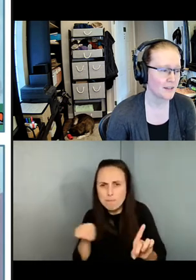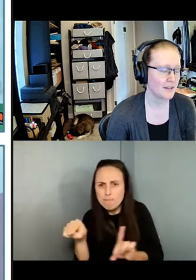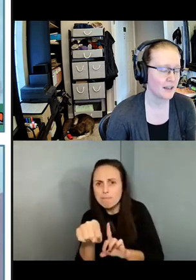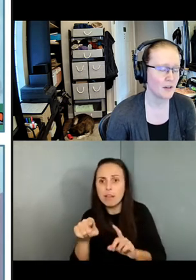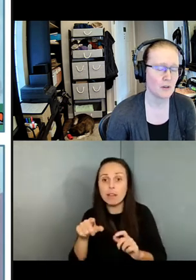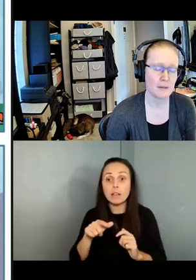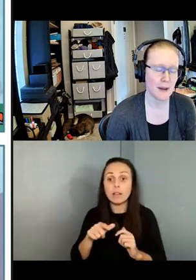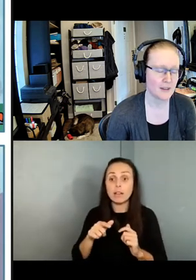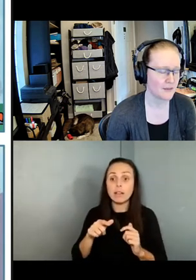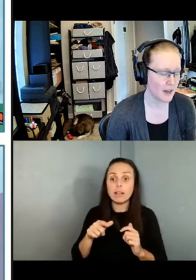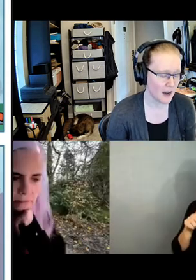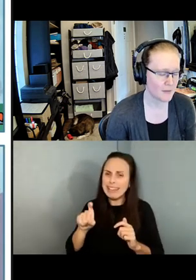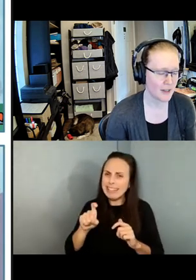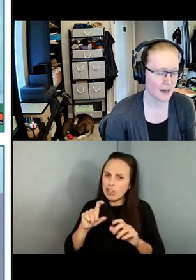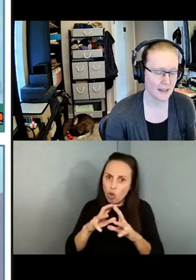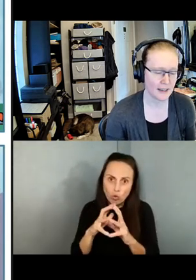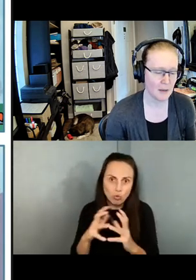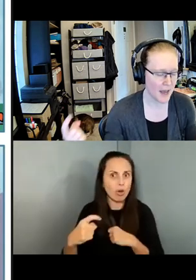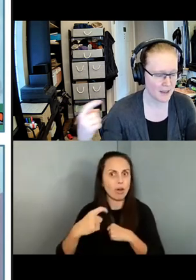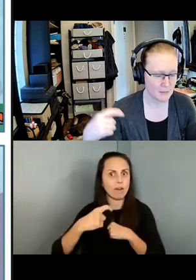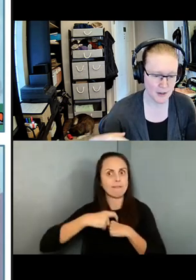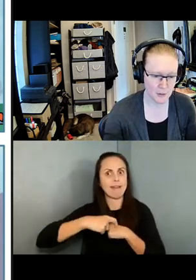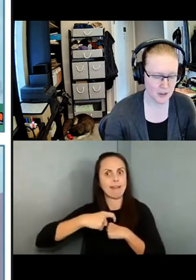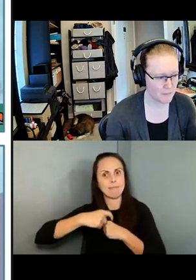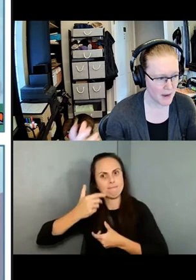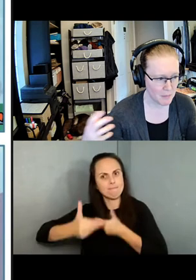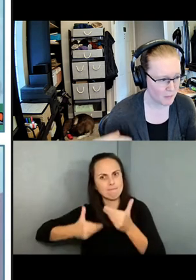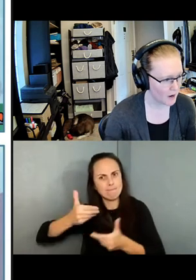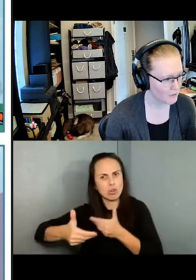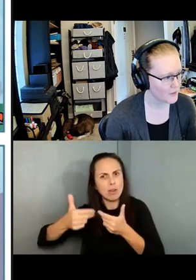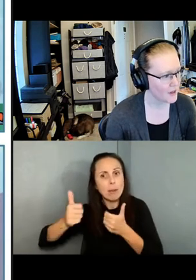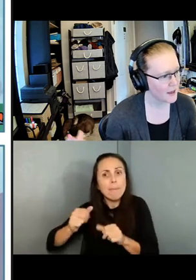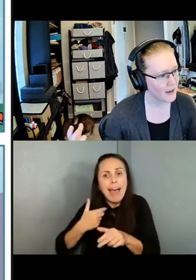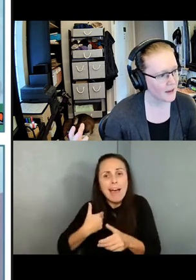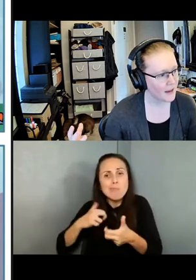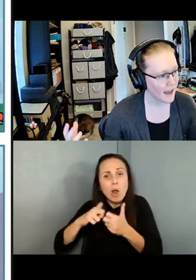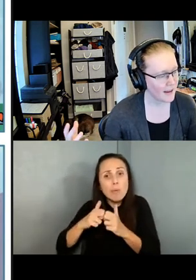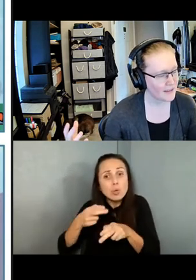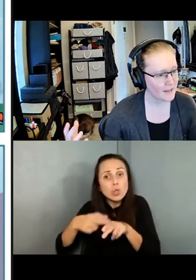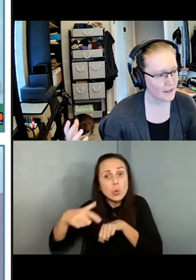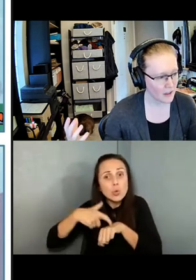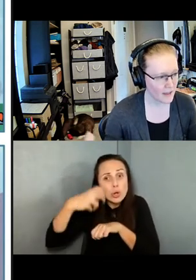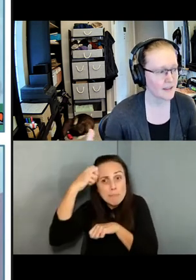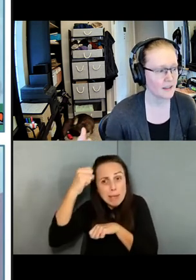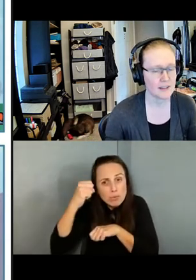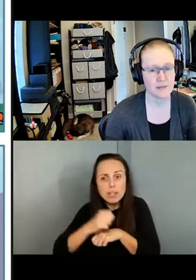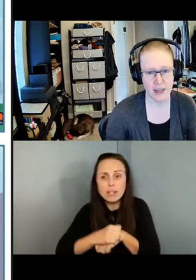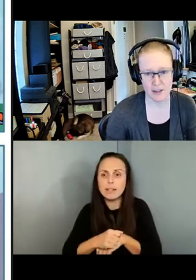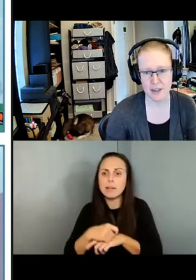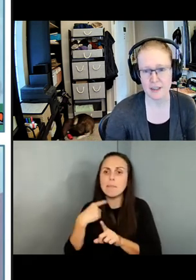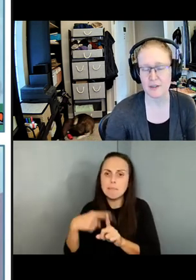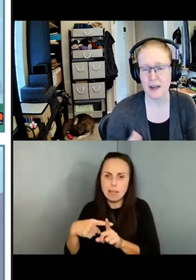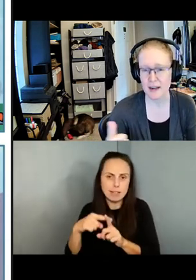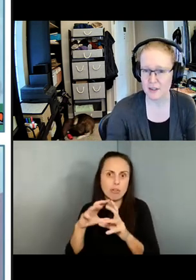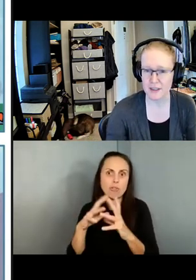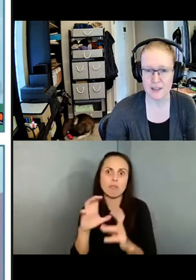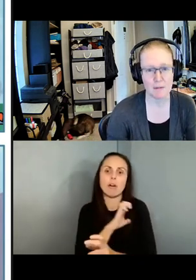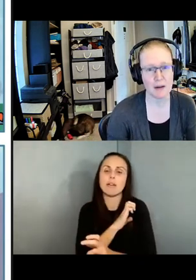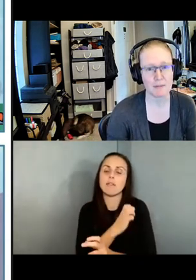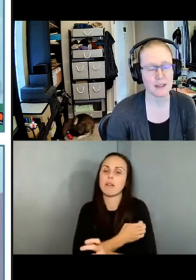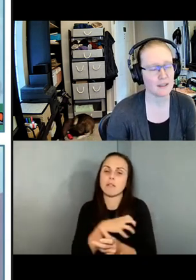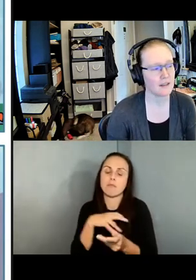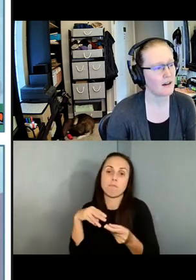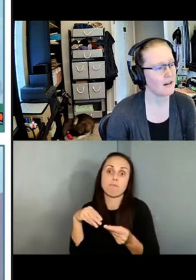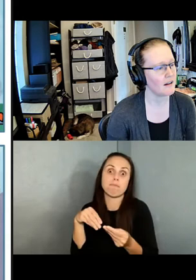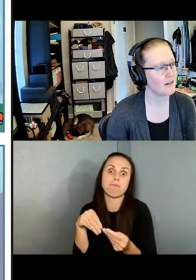spend inordinate amounts of time so that I can get past my short-term memory problems, and lots of energy. So energy has come